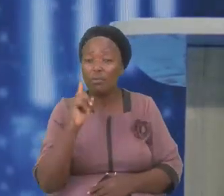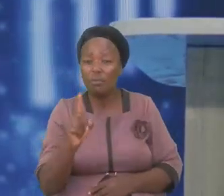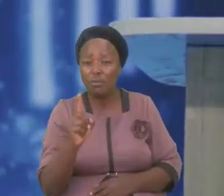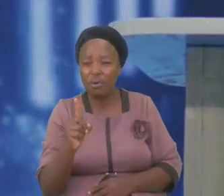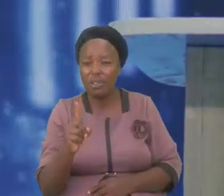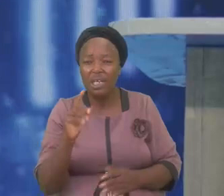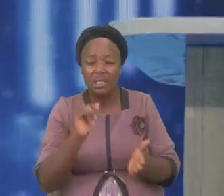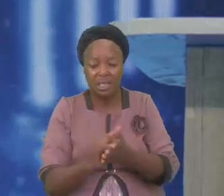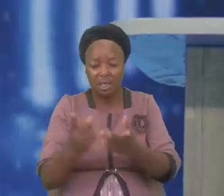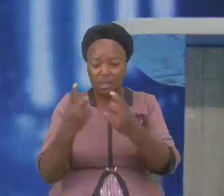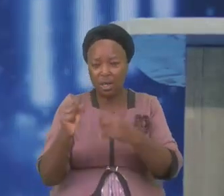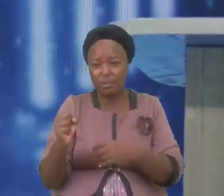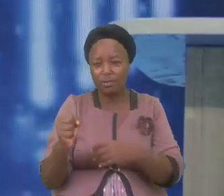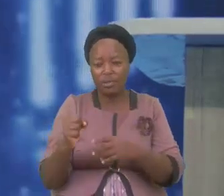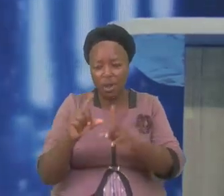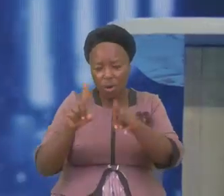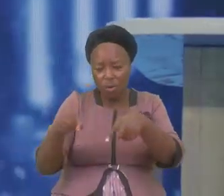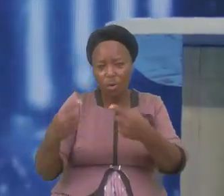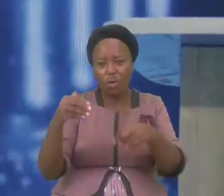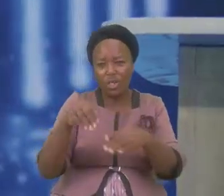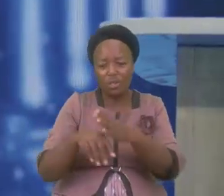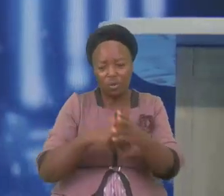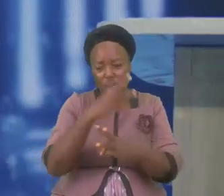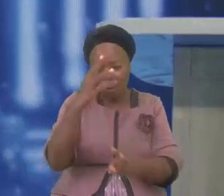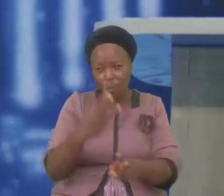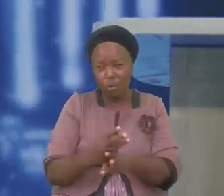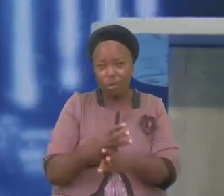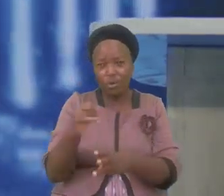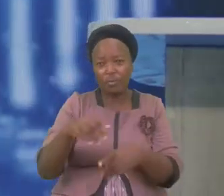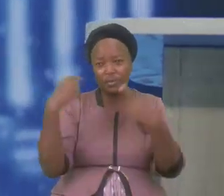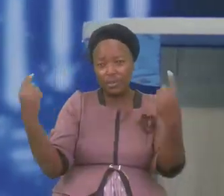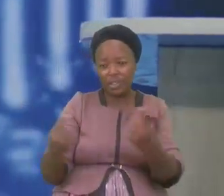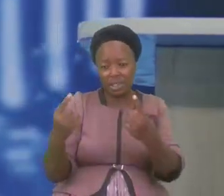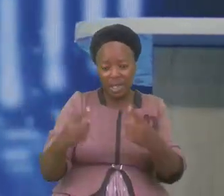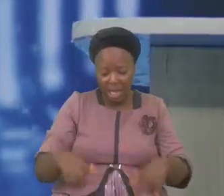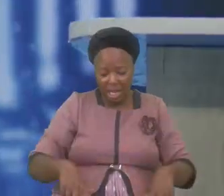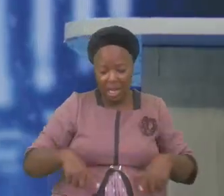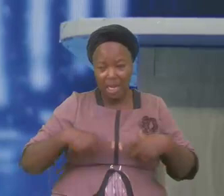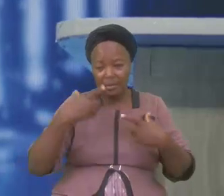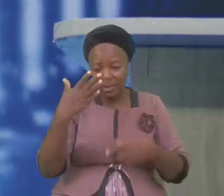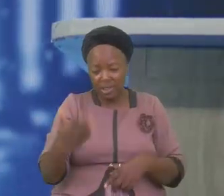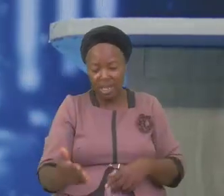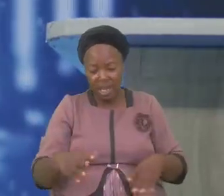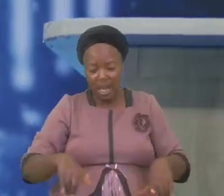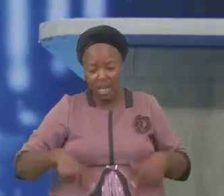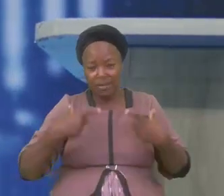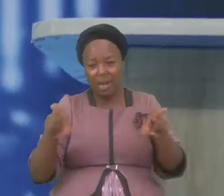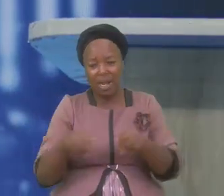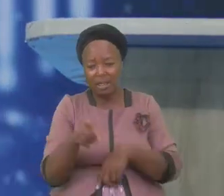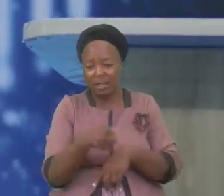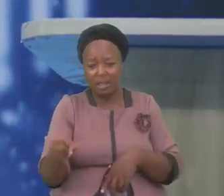there, lives like them, drinks like them, smokes like them, behaves like